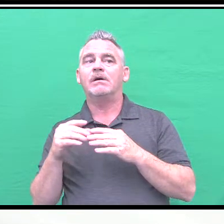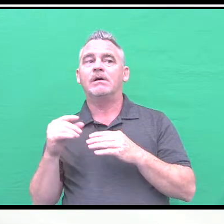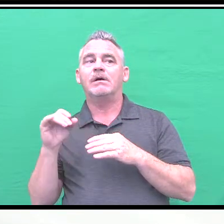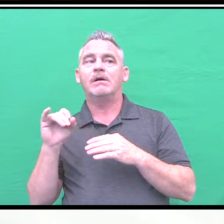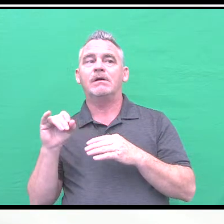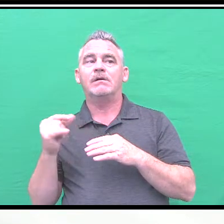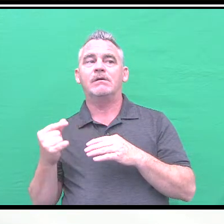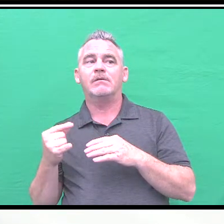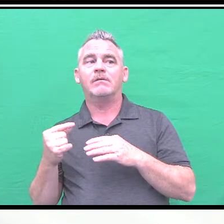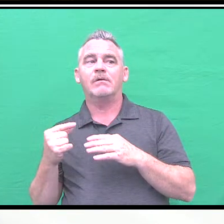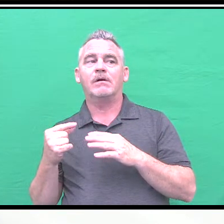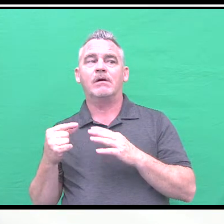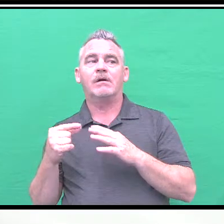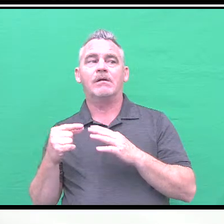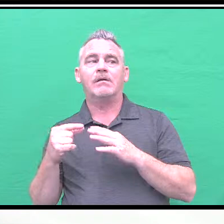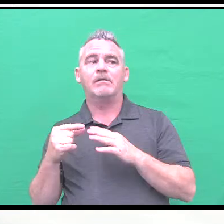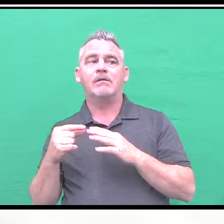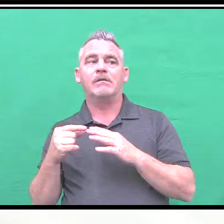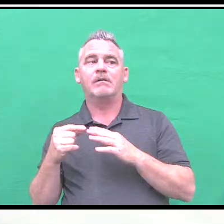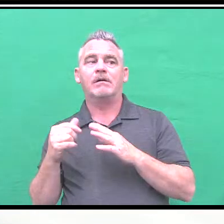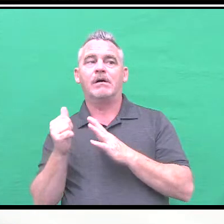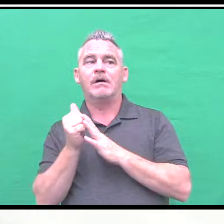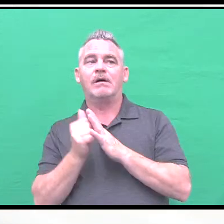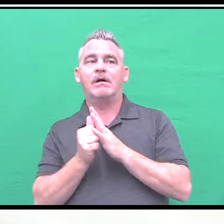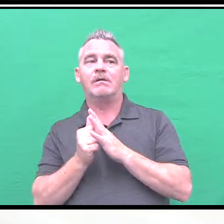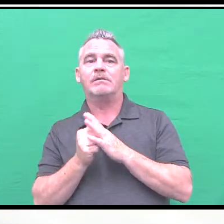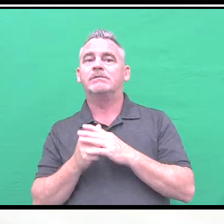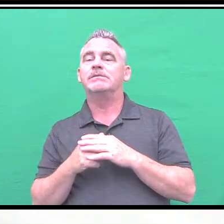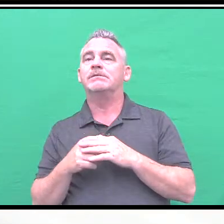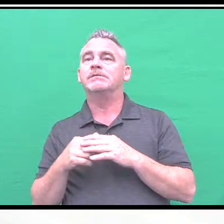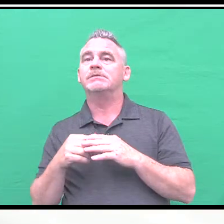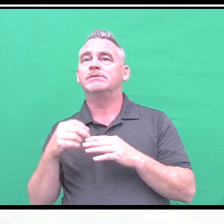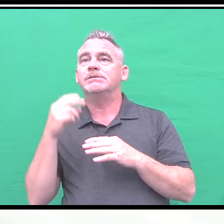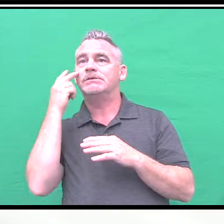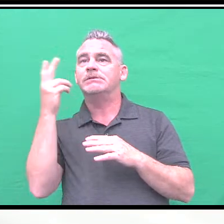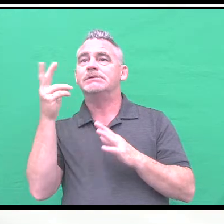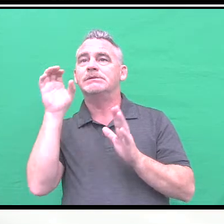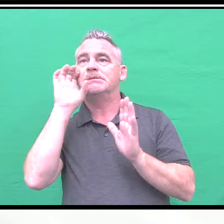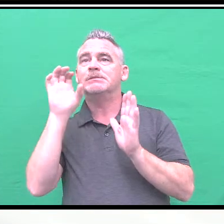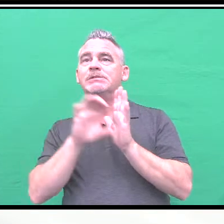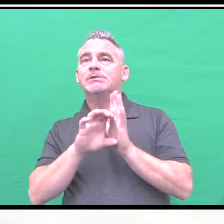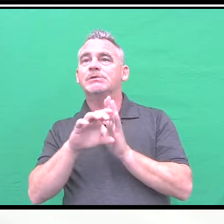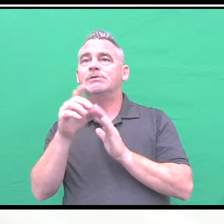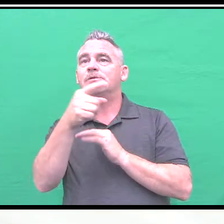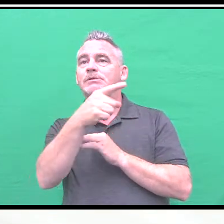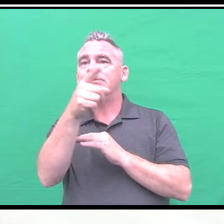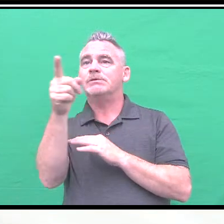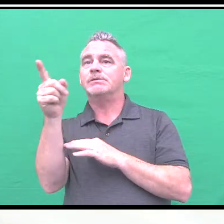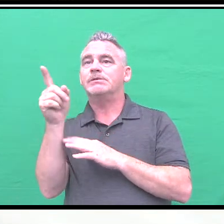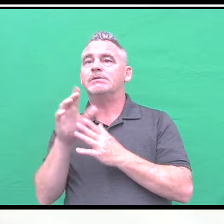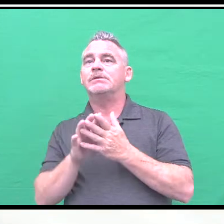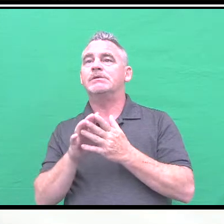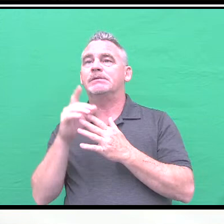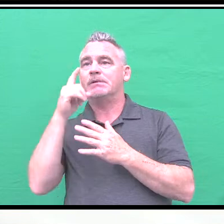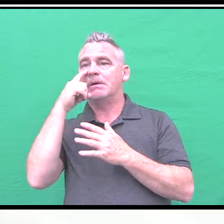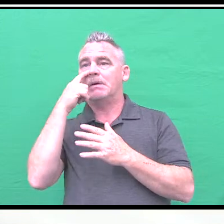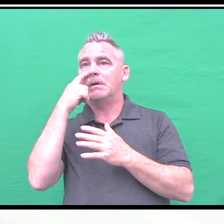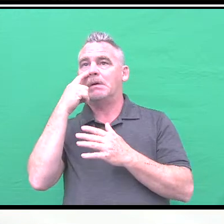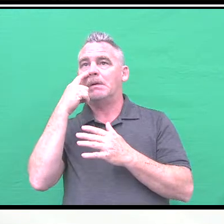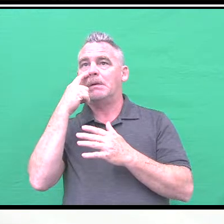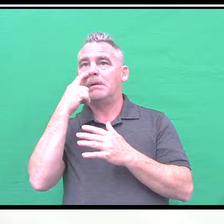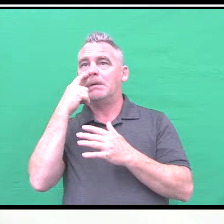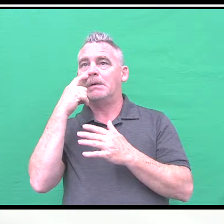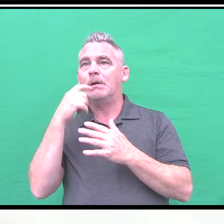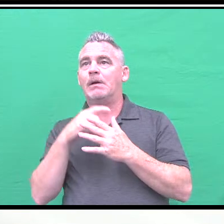dance tickets. The winner, you can see all the pictures there. Somebody wrote it on their coffee. Somebody else made different